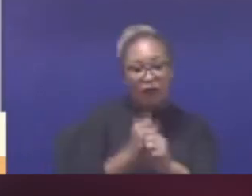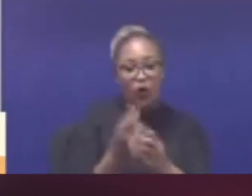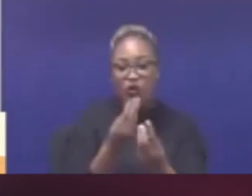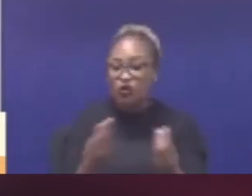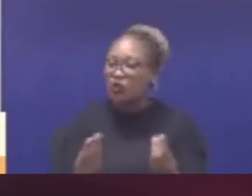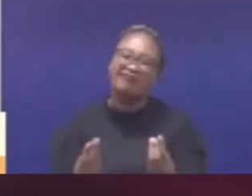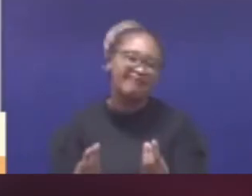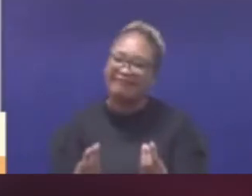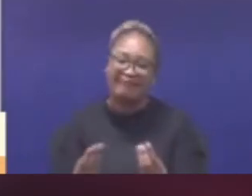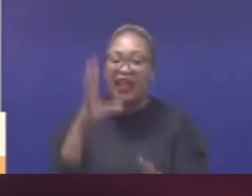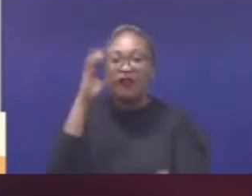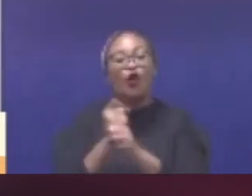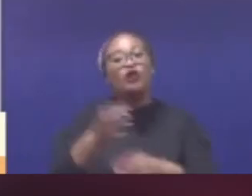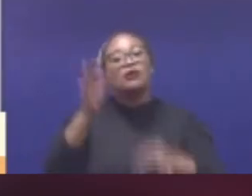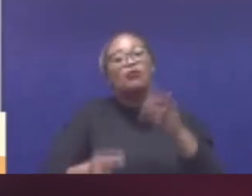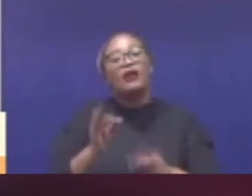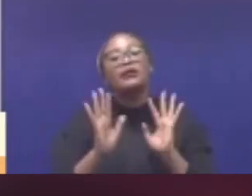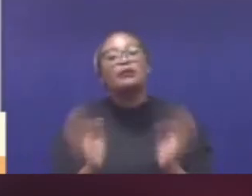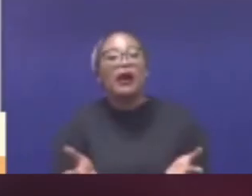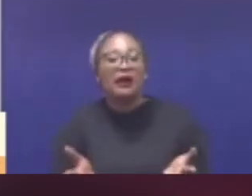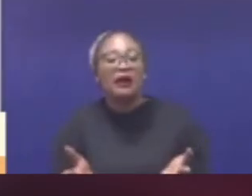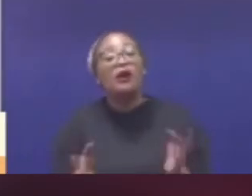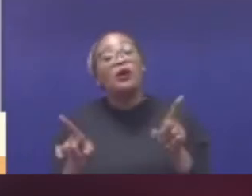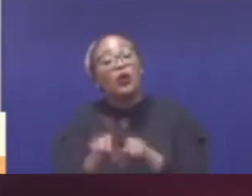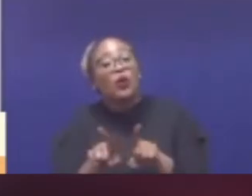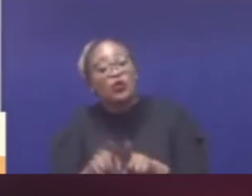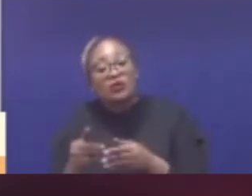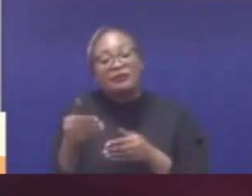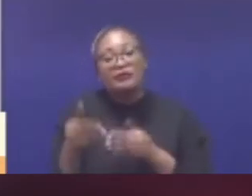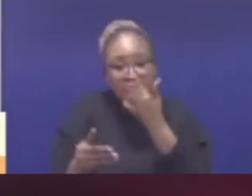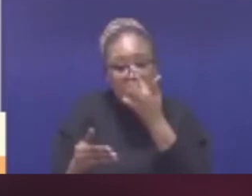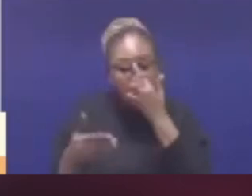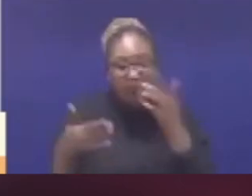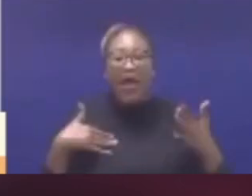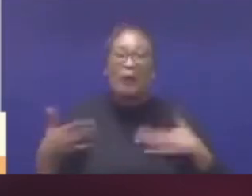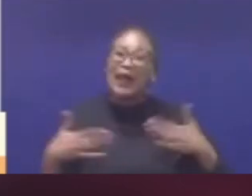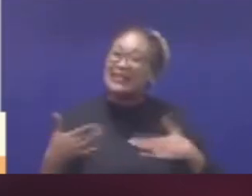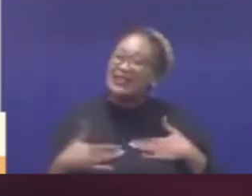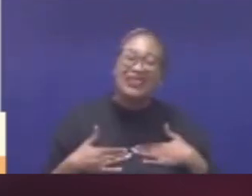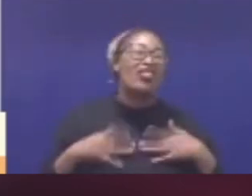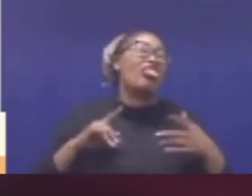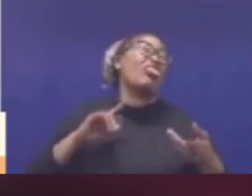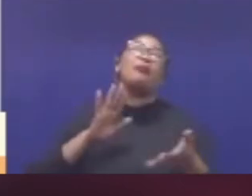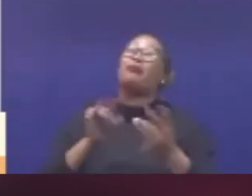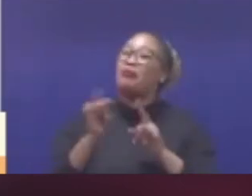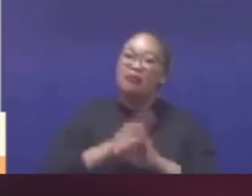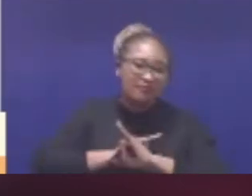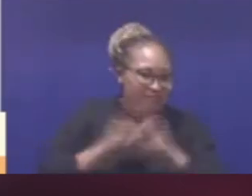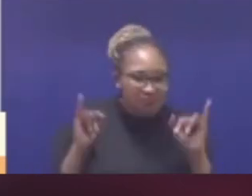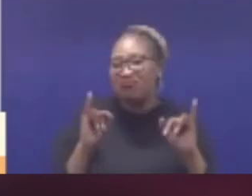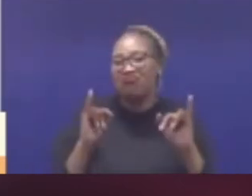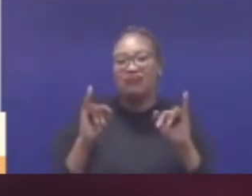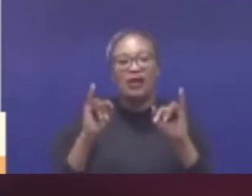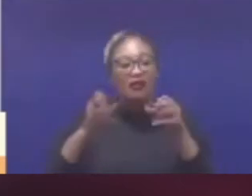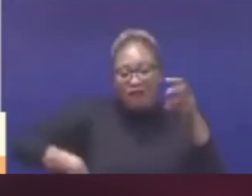eugenic politics, and then the subsequent maladministration, fraud, and corruption that perpetuated a